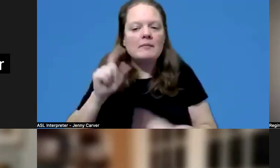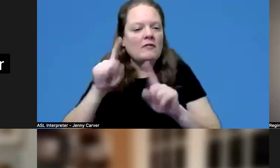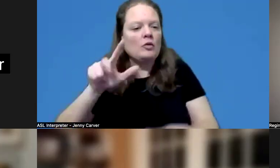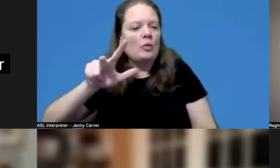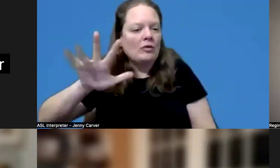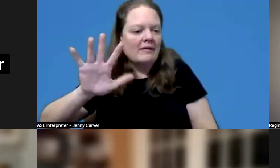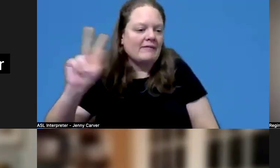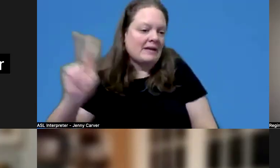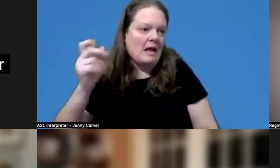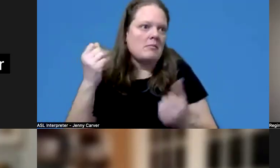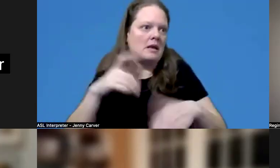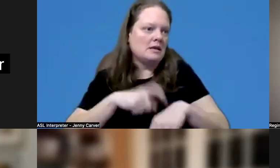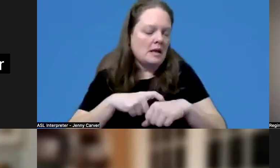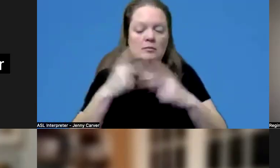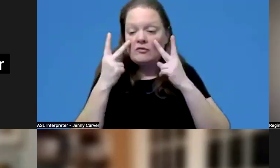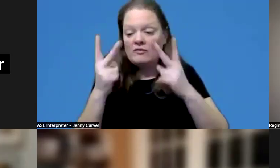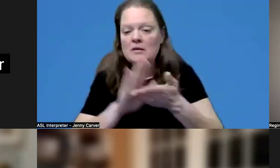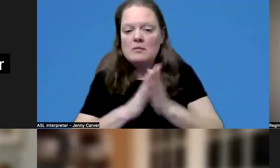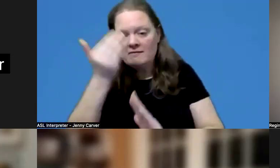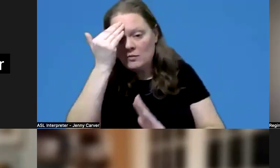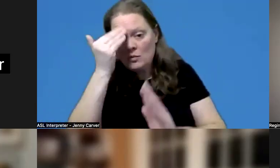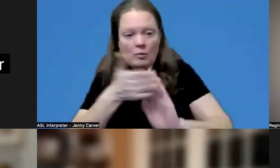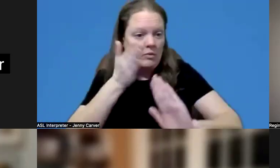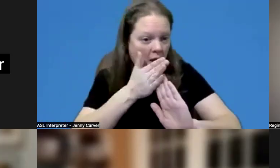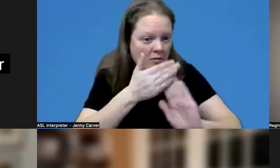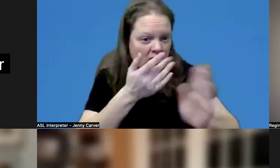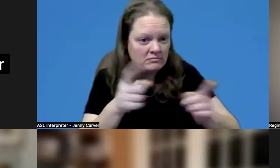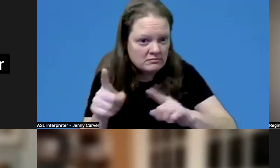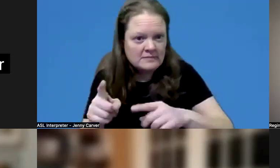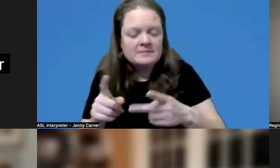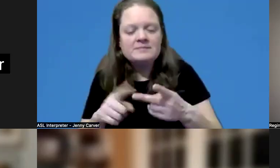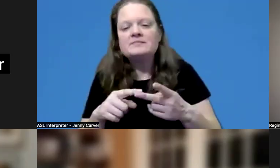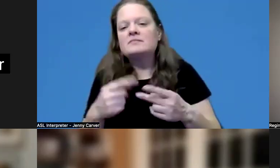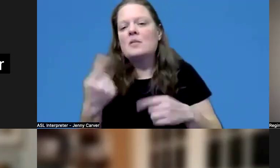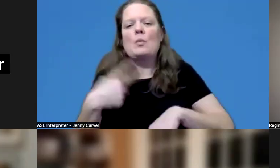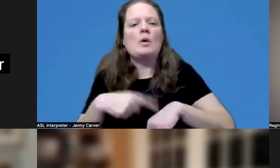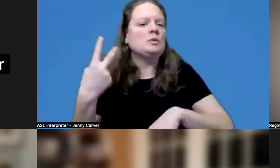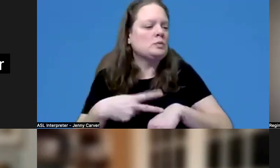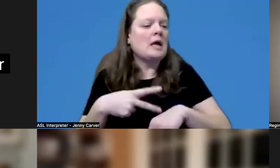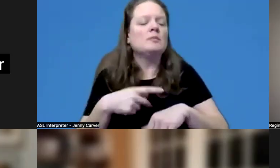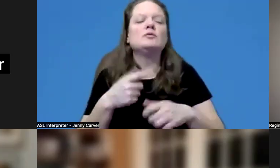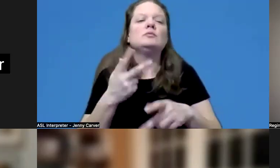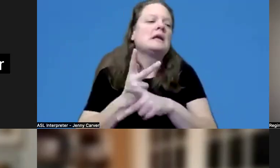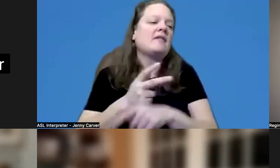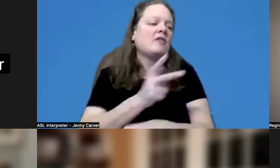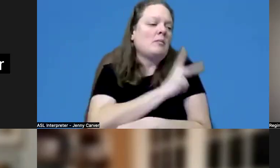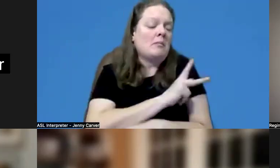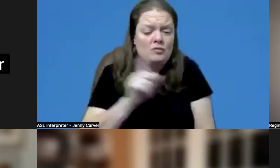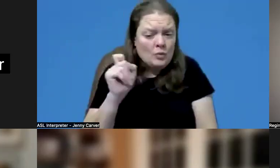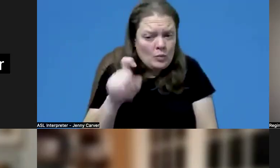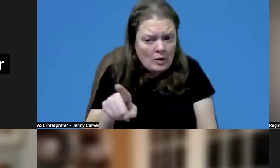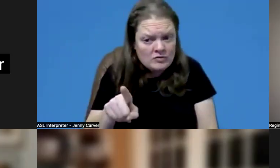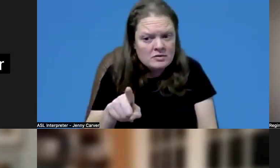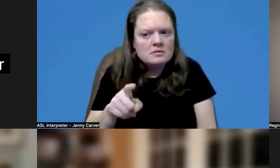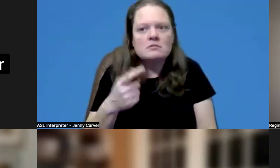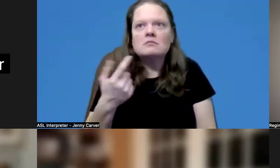number of times to both visit, become more familiar with the operation, once or twice deal with some patient-related questions.